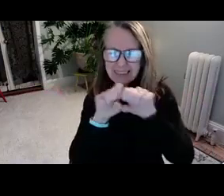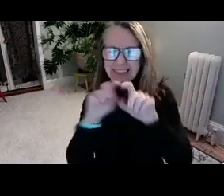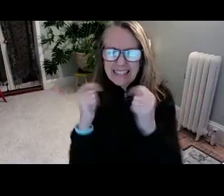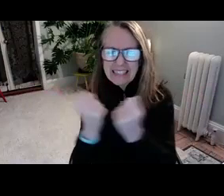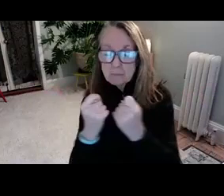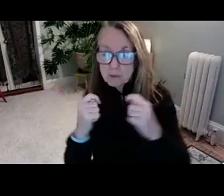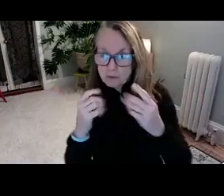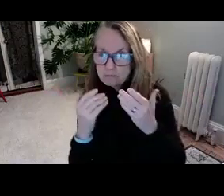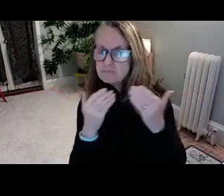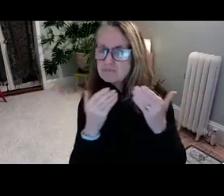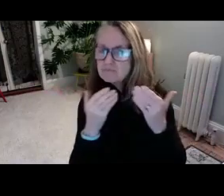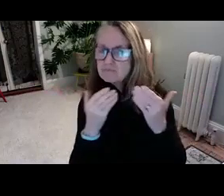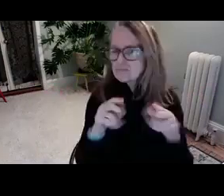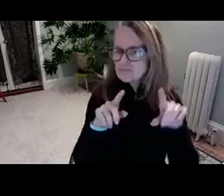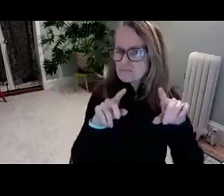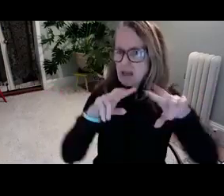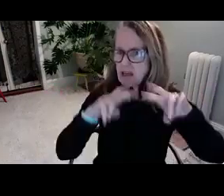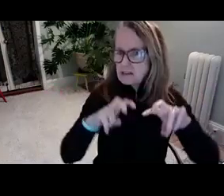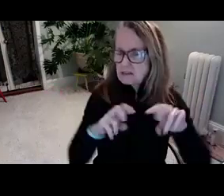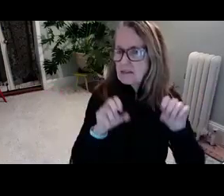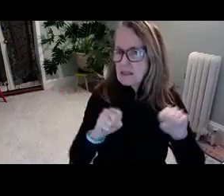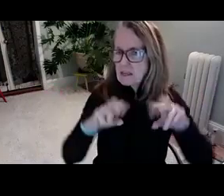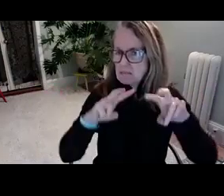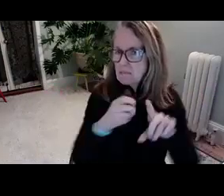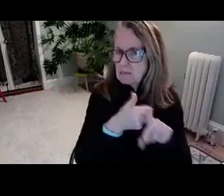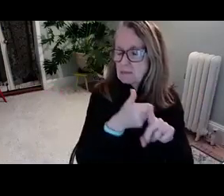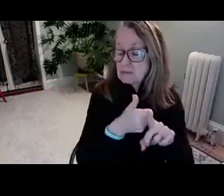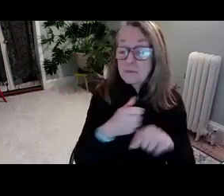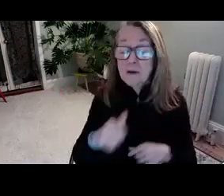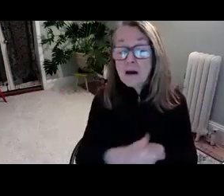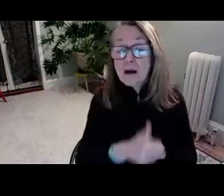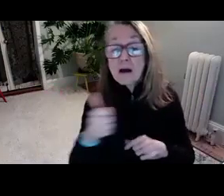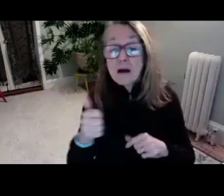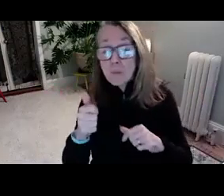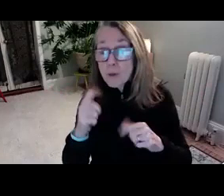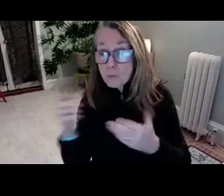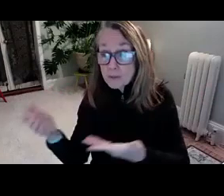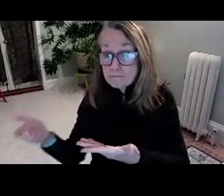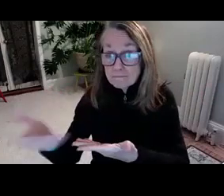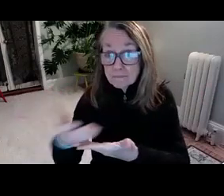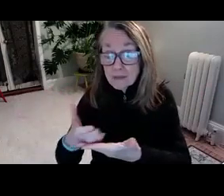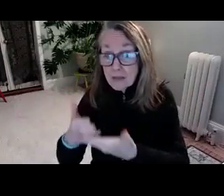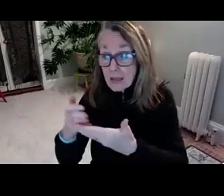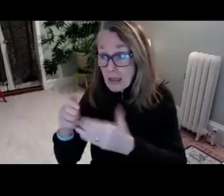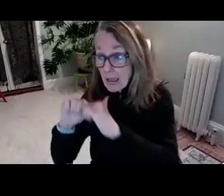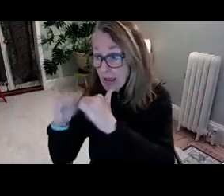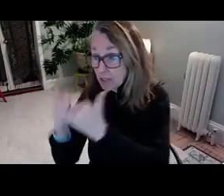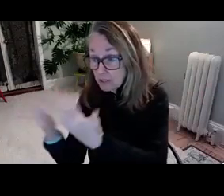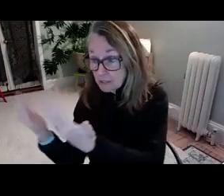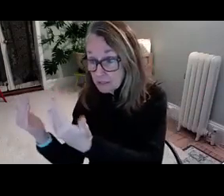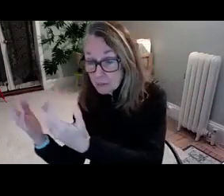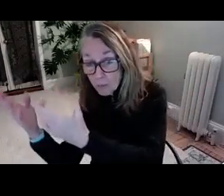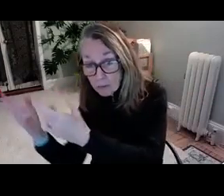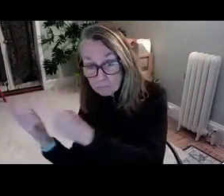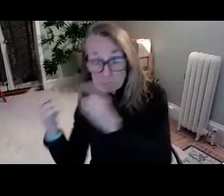we'll work with getting data from other agencies to the agencies that are requesting it. We